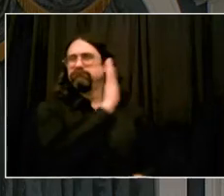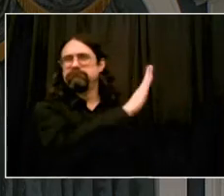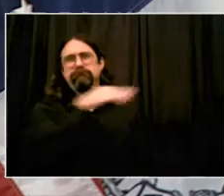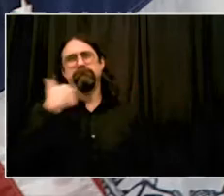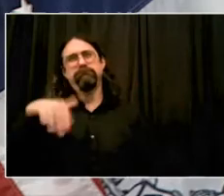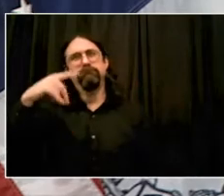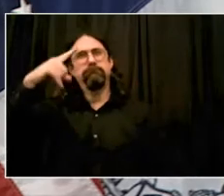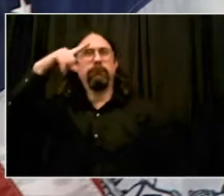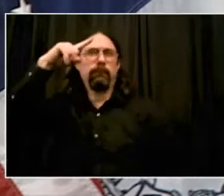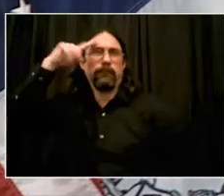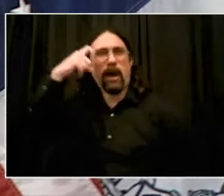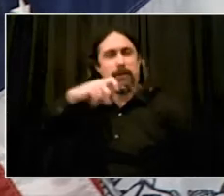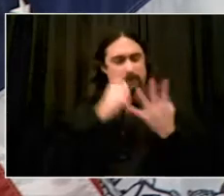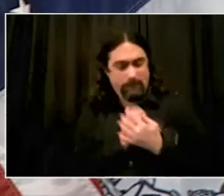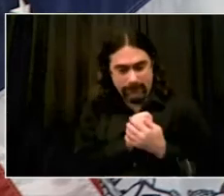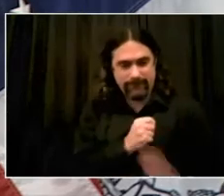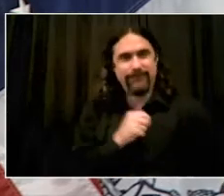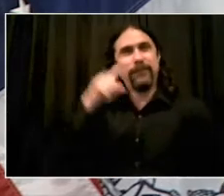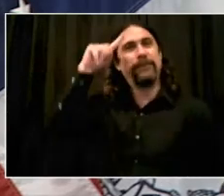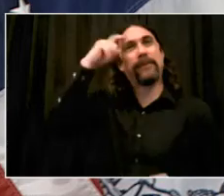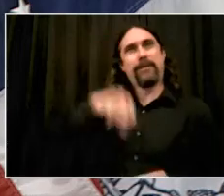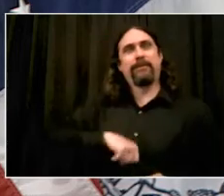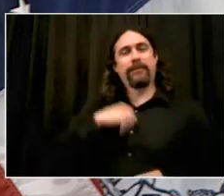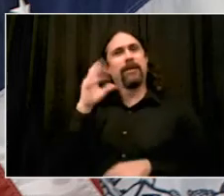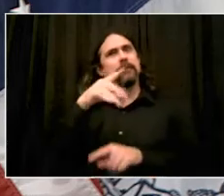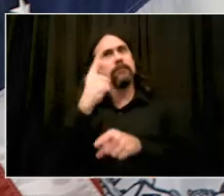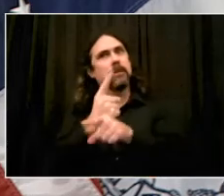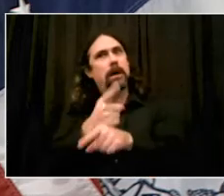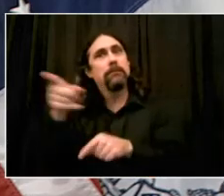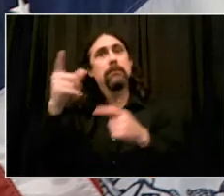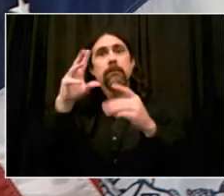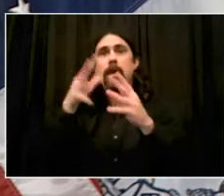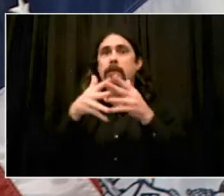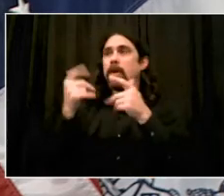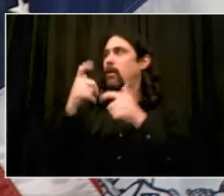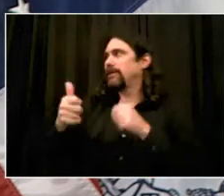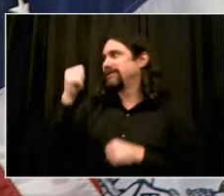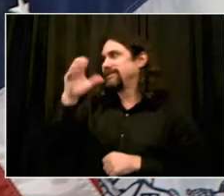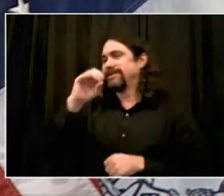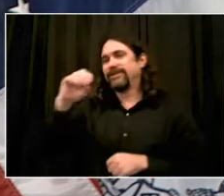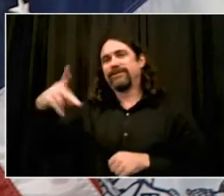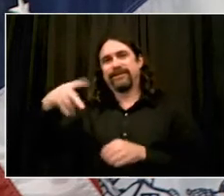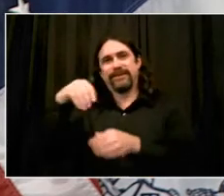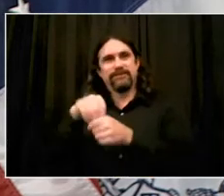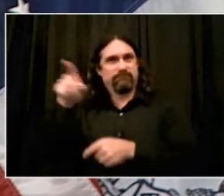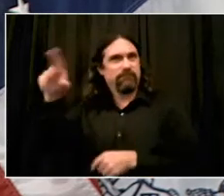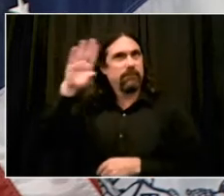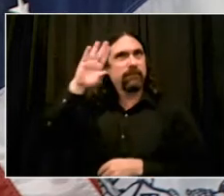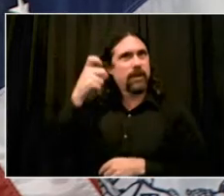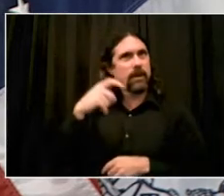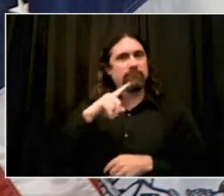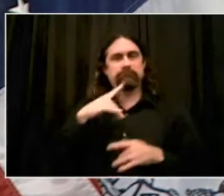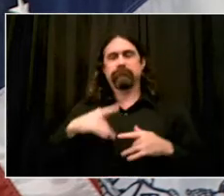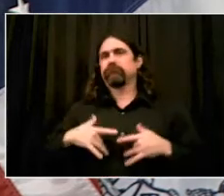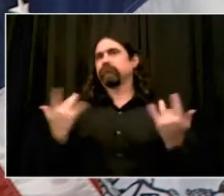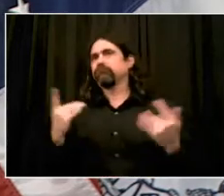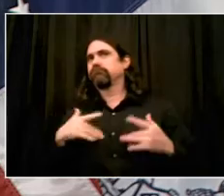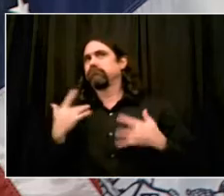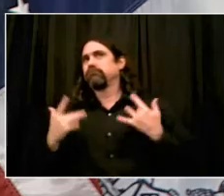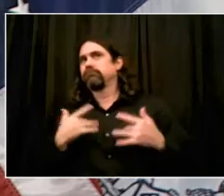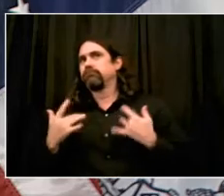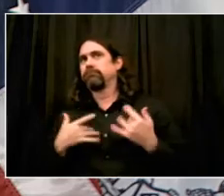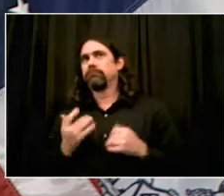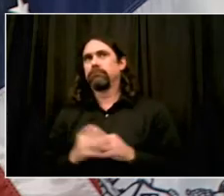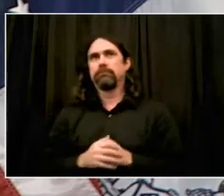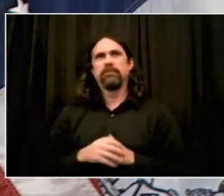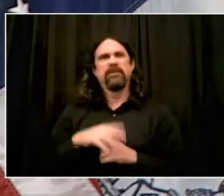your borough well. This is exciting on so many levels. And I want to say a further congratulations. I